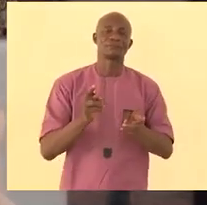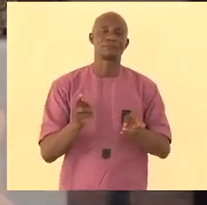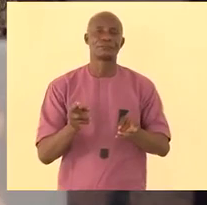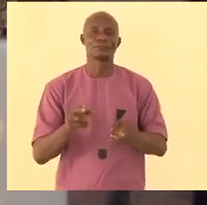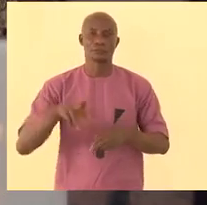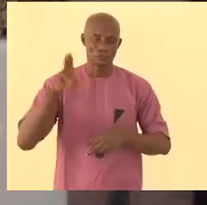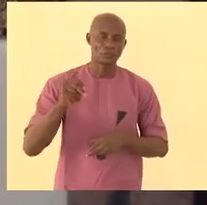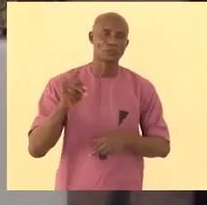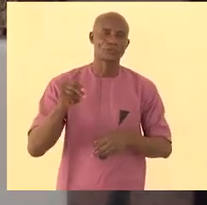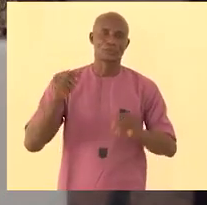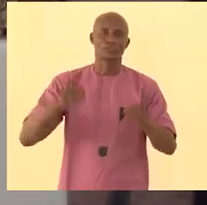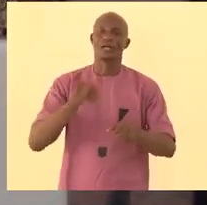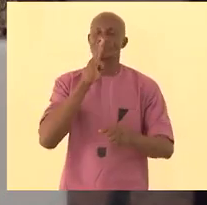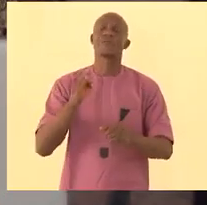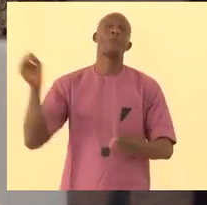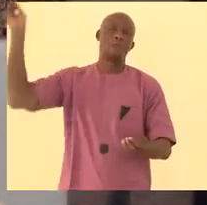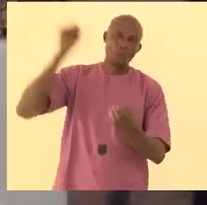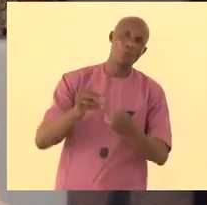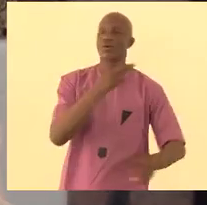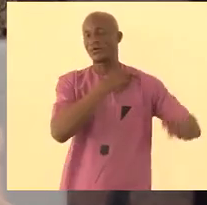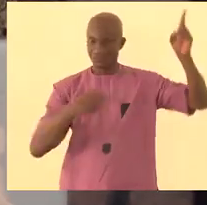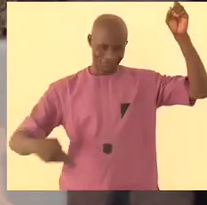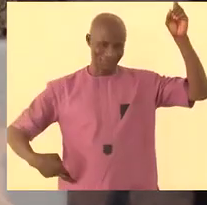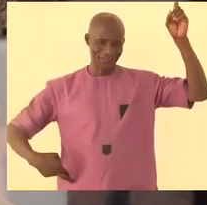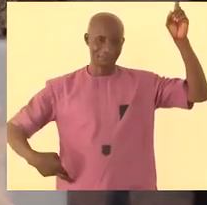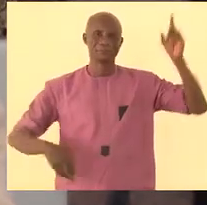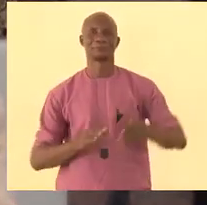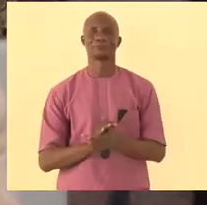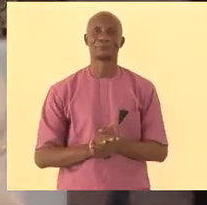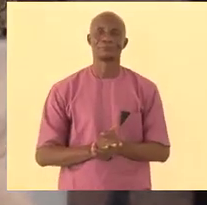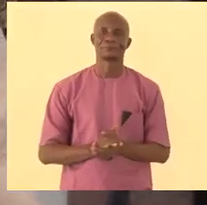none can be more royal.